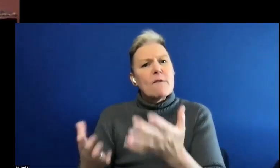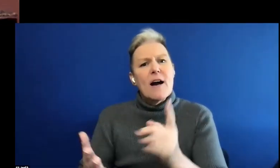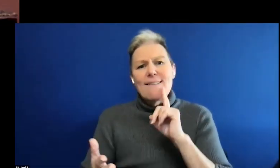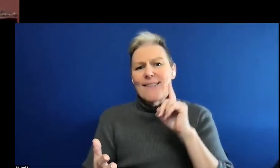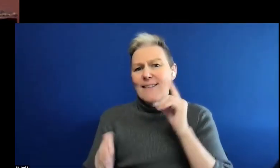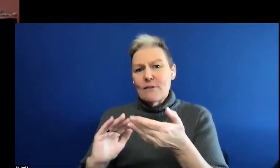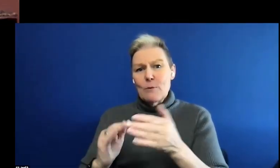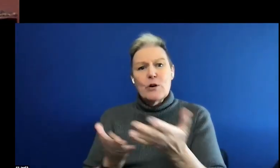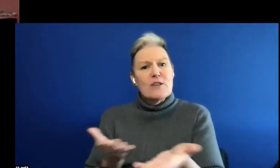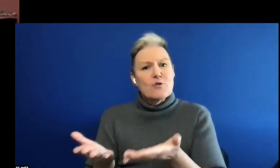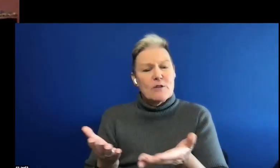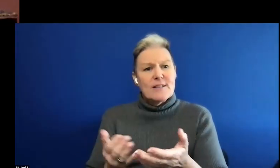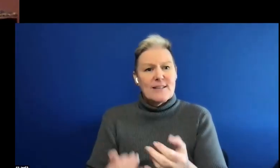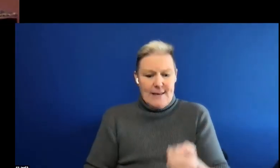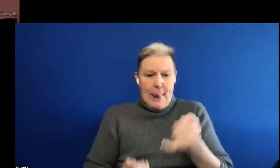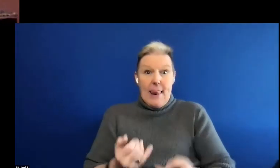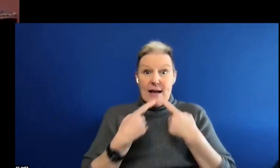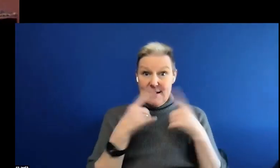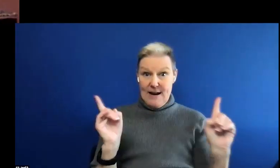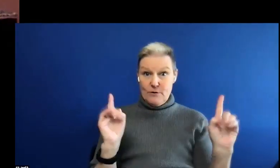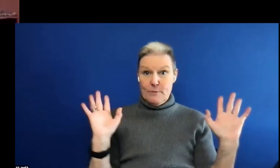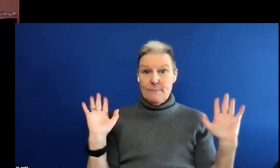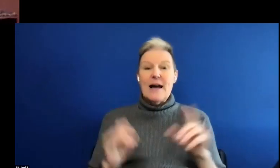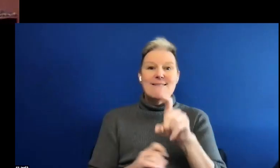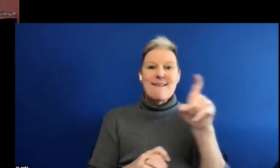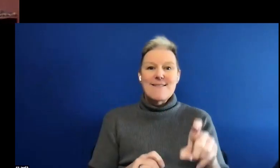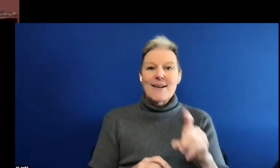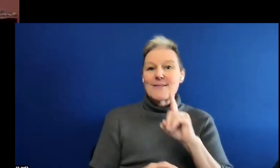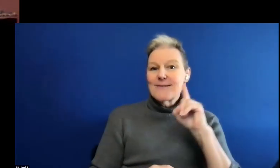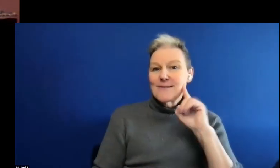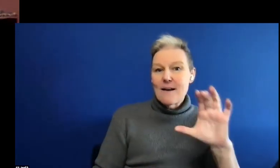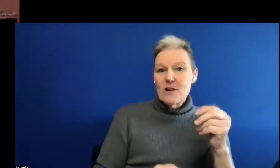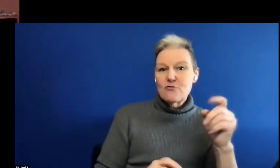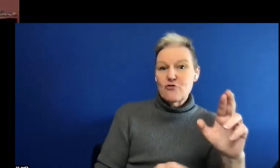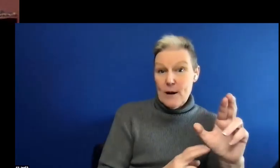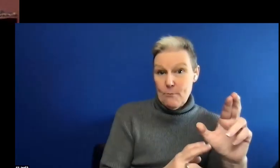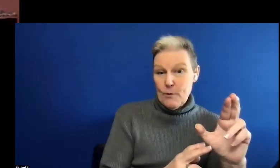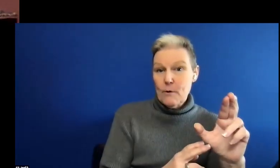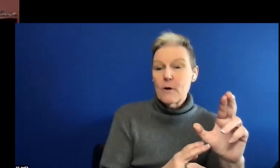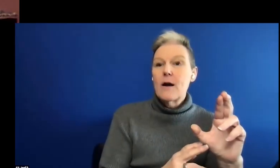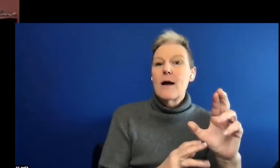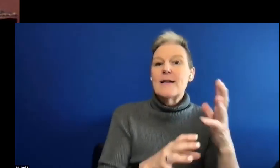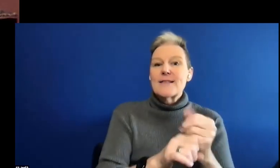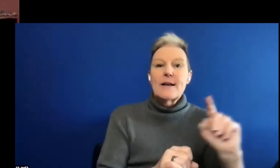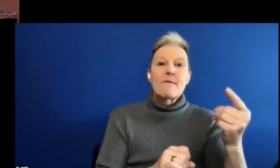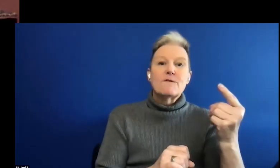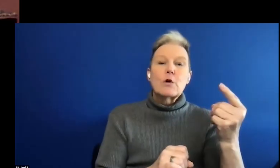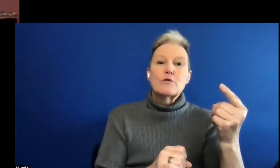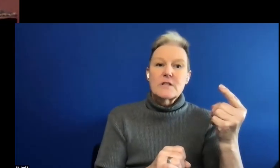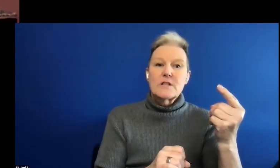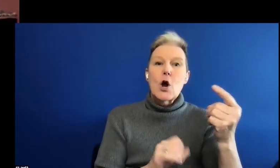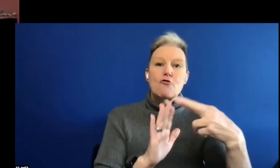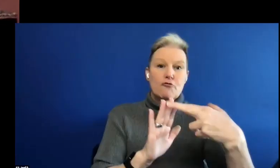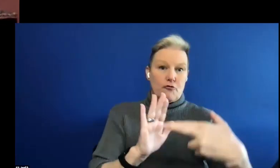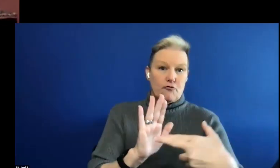community. Last announcement, Texas Deaf Chamber is getting the first of its kind